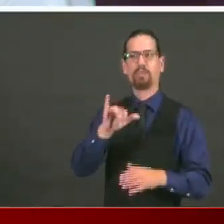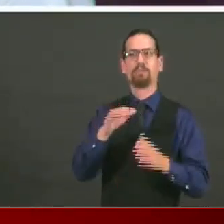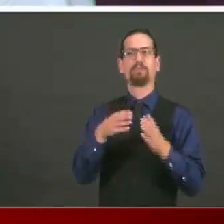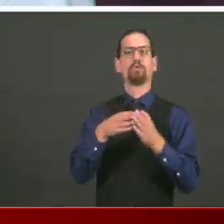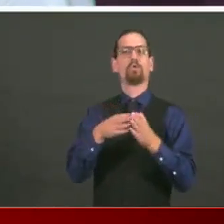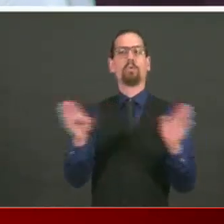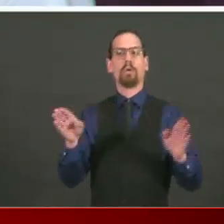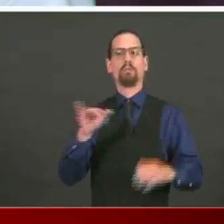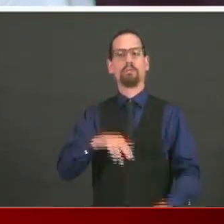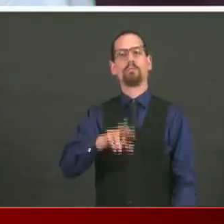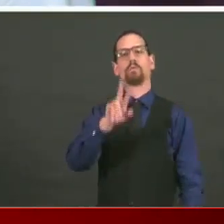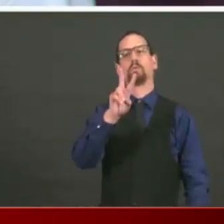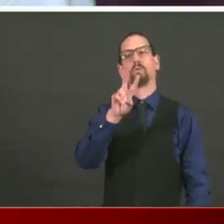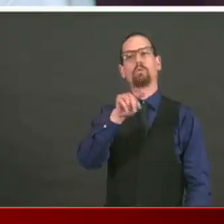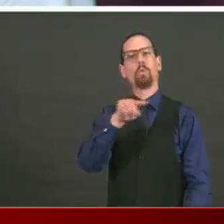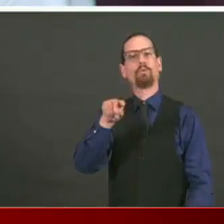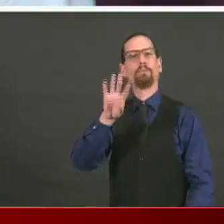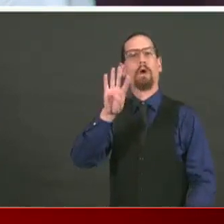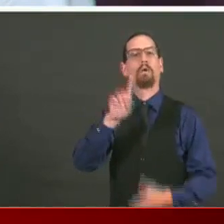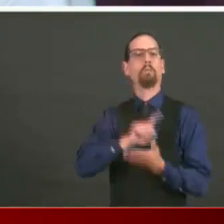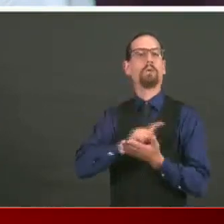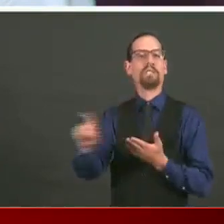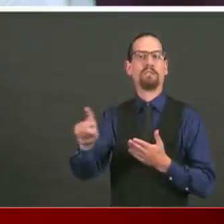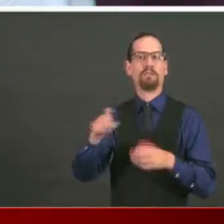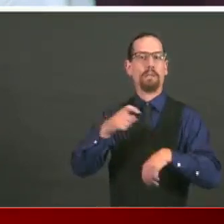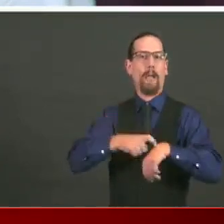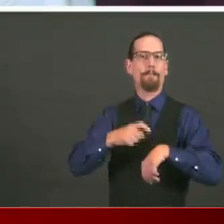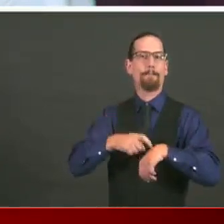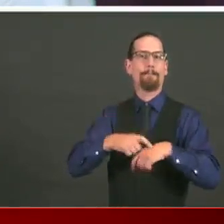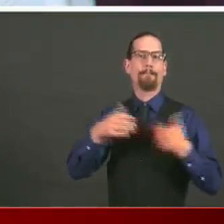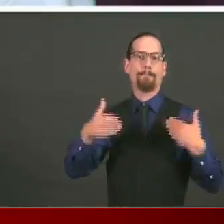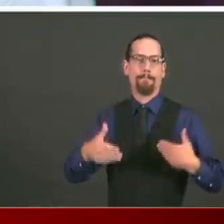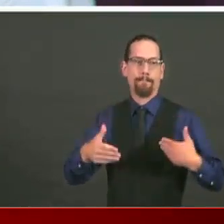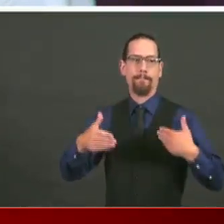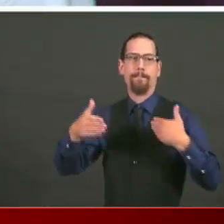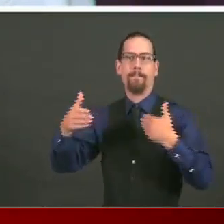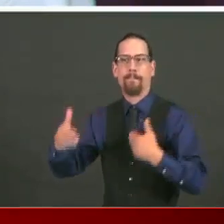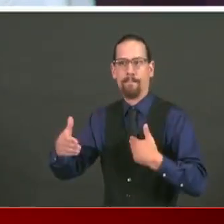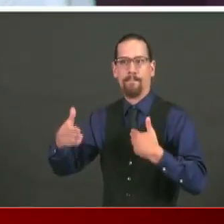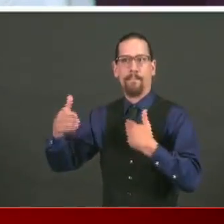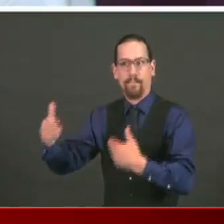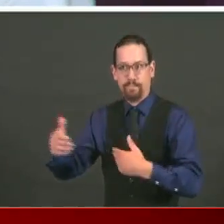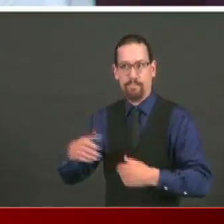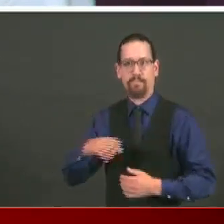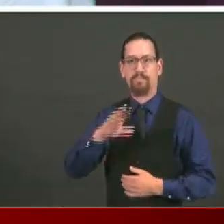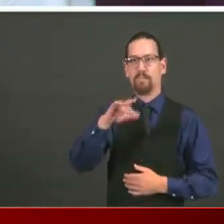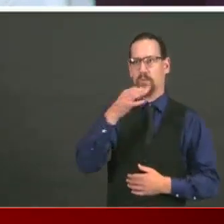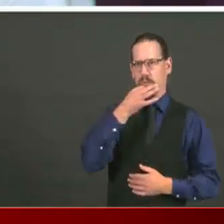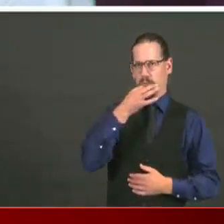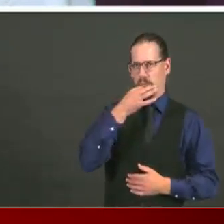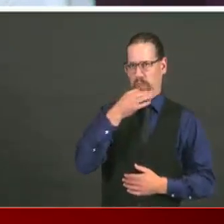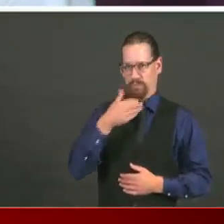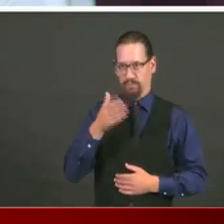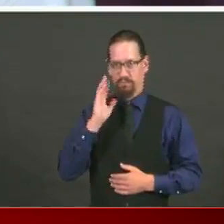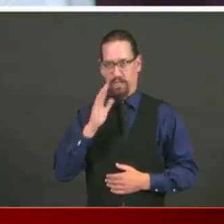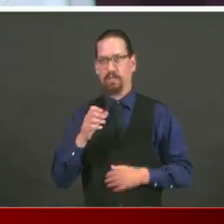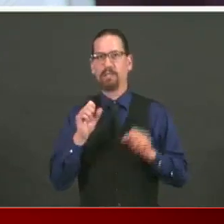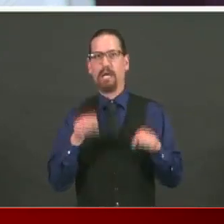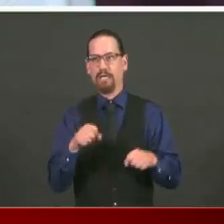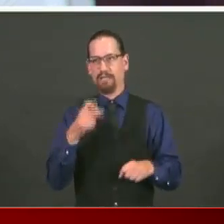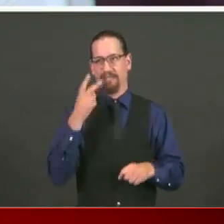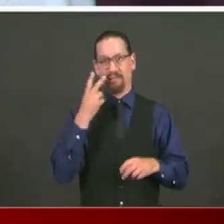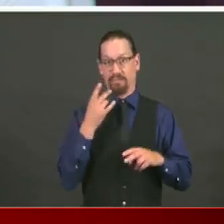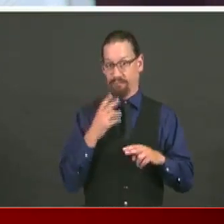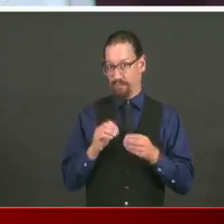2 to 4 week time frame, 2 to 3 weeks. We will certainly, in coming days, continue to see whether or not increased numbers